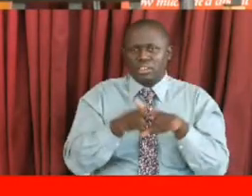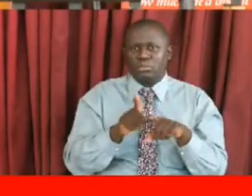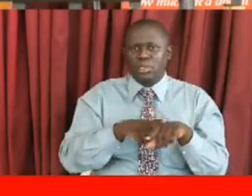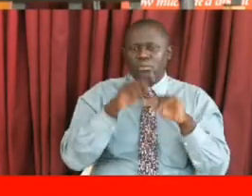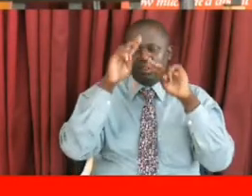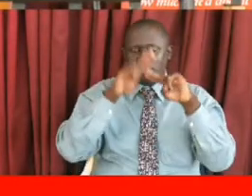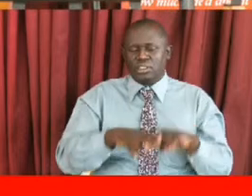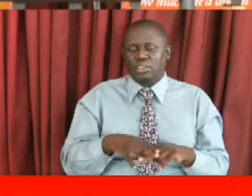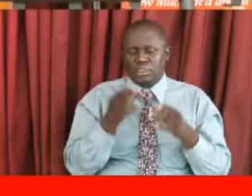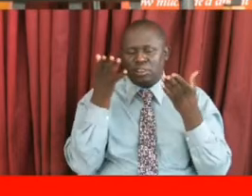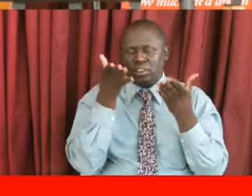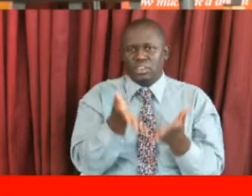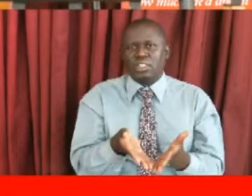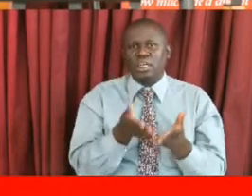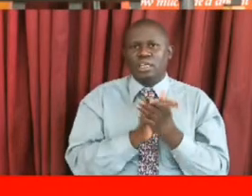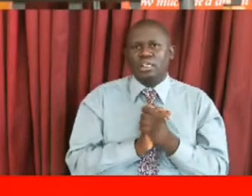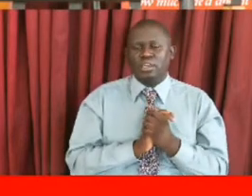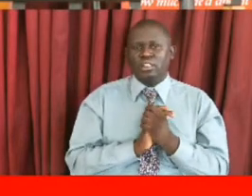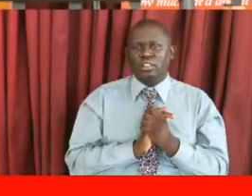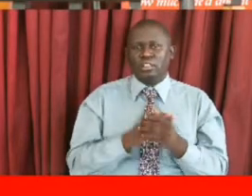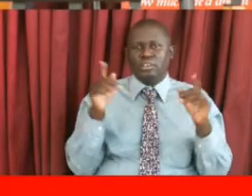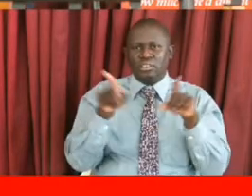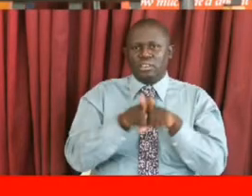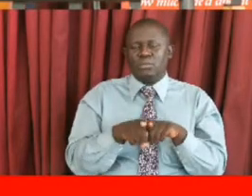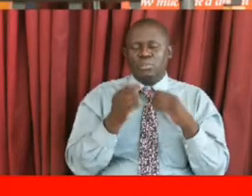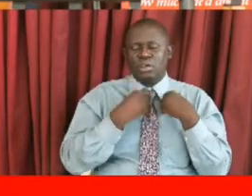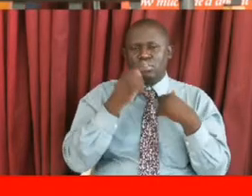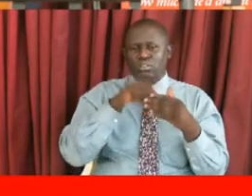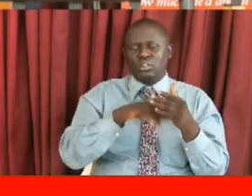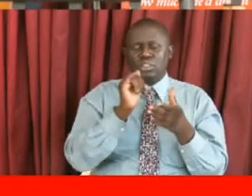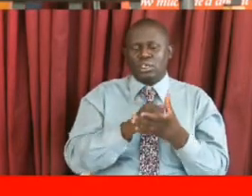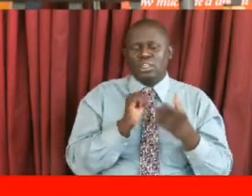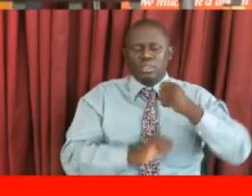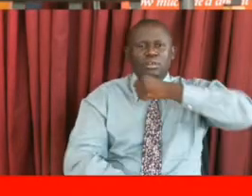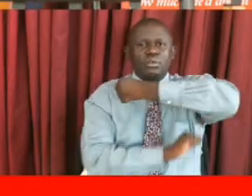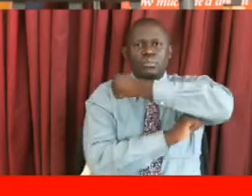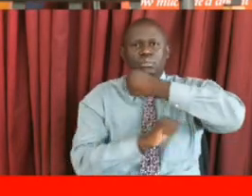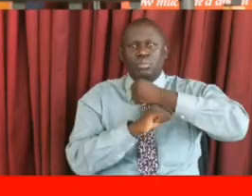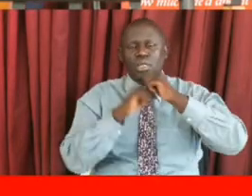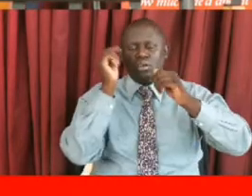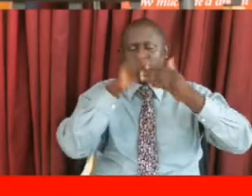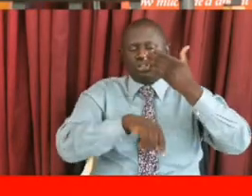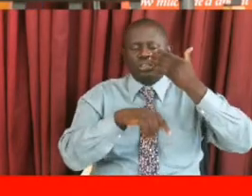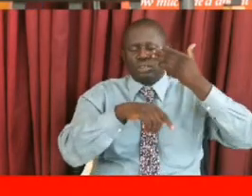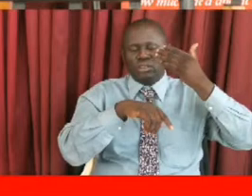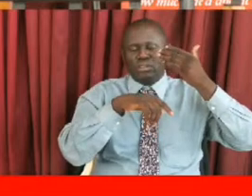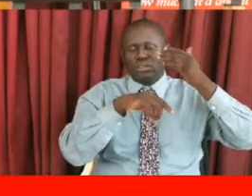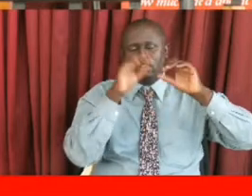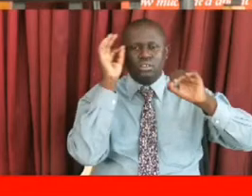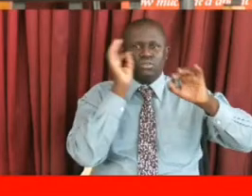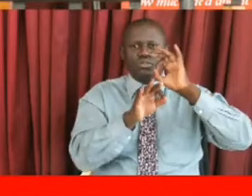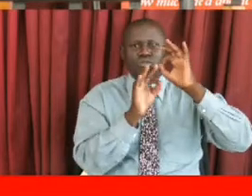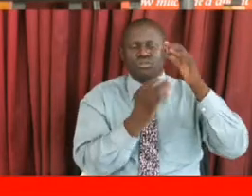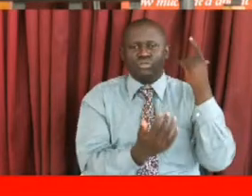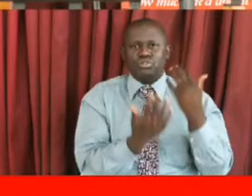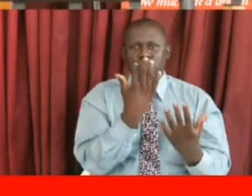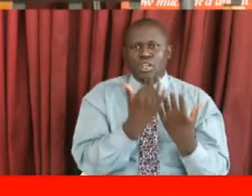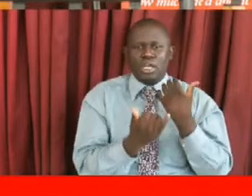his clothed in that pillar of cloud with a rainbow over his head